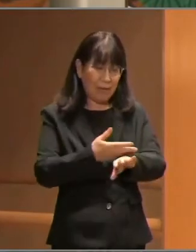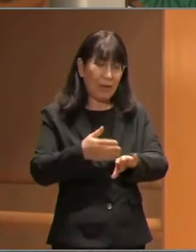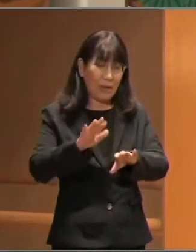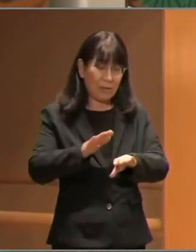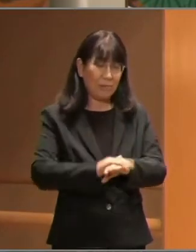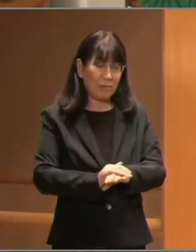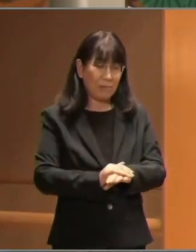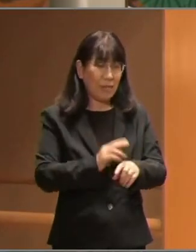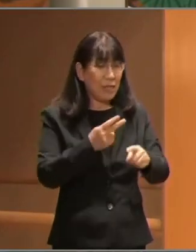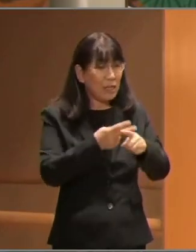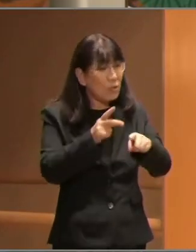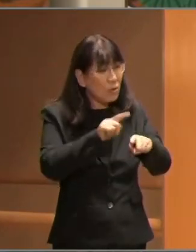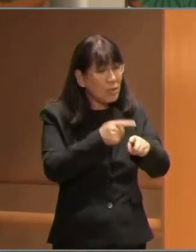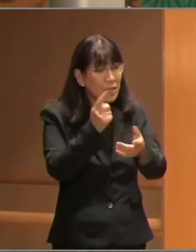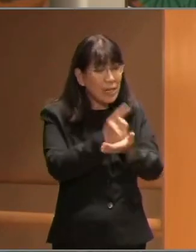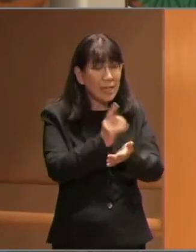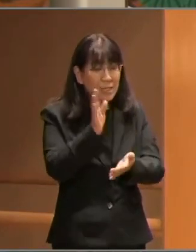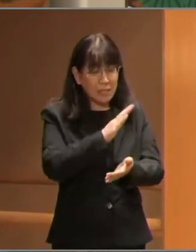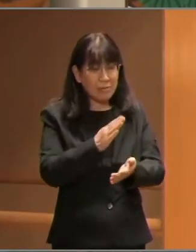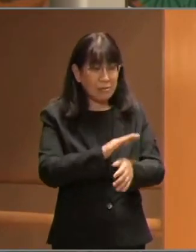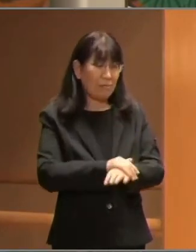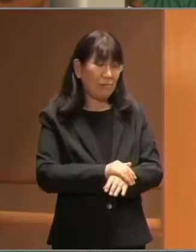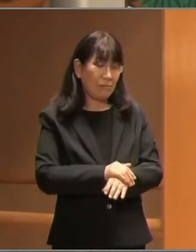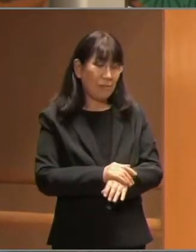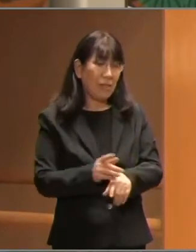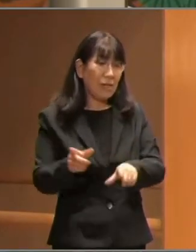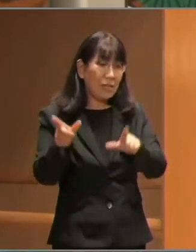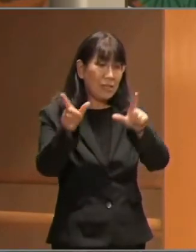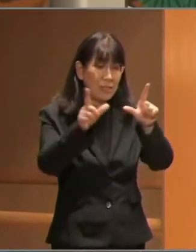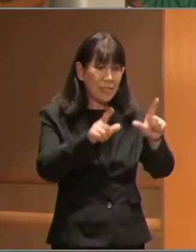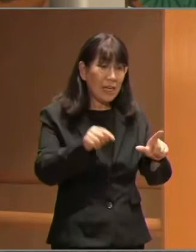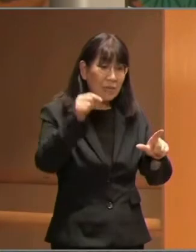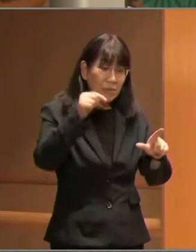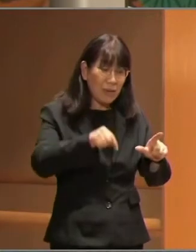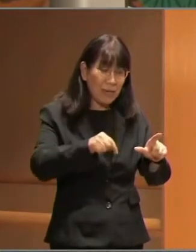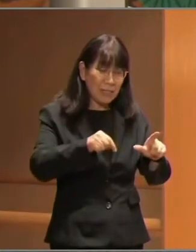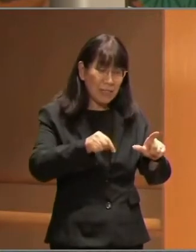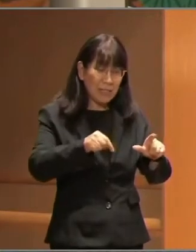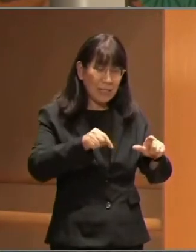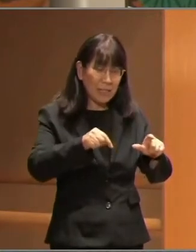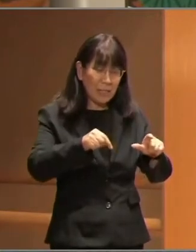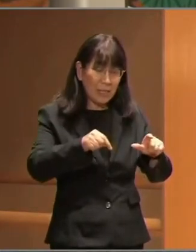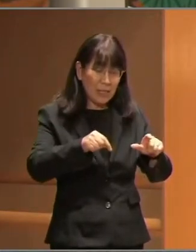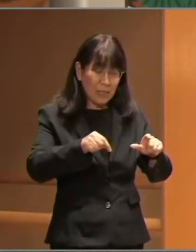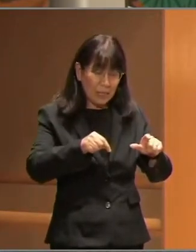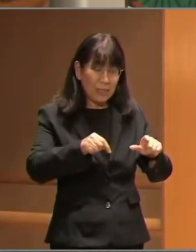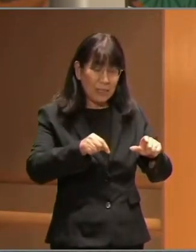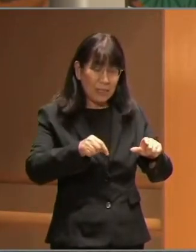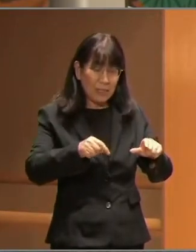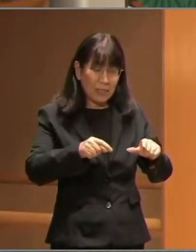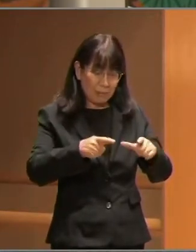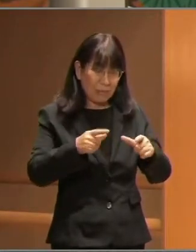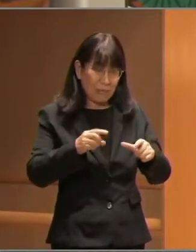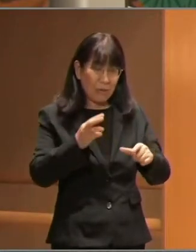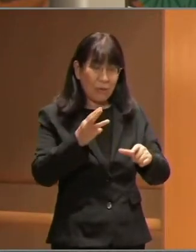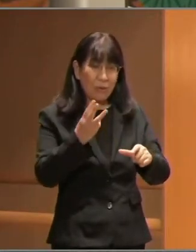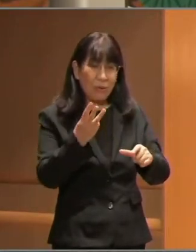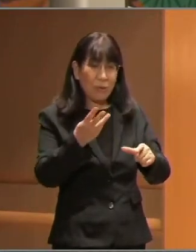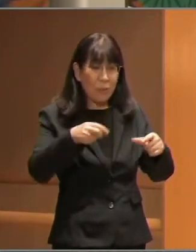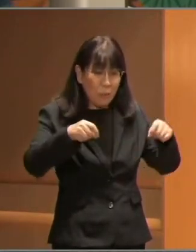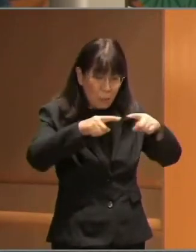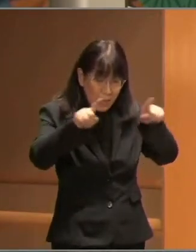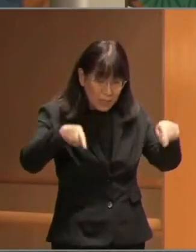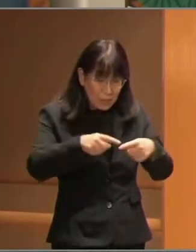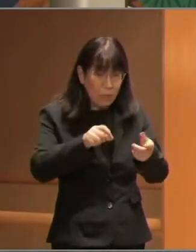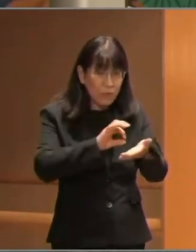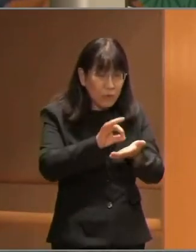the processes are the same. Not only the functions, but also why we